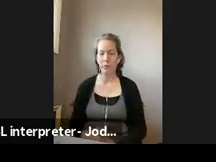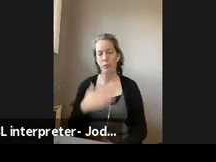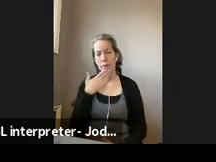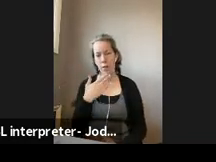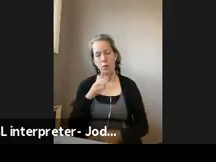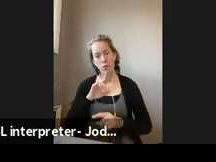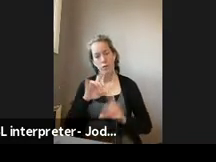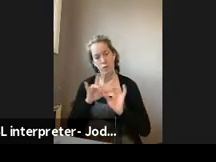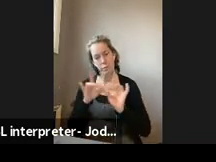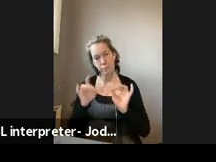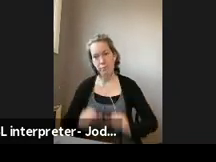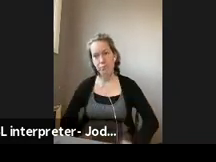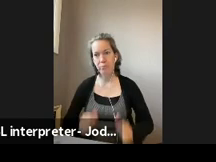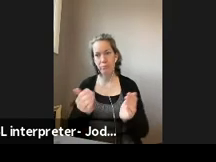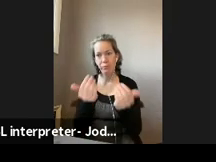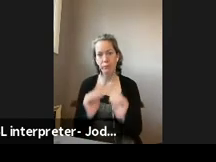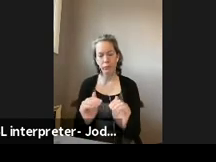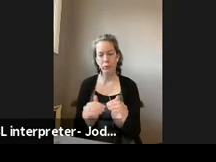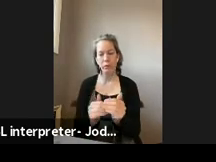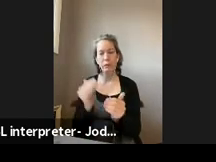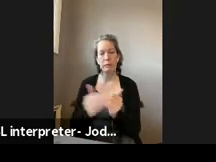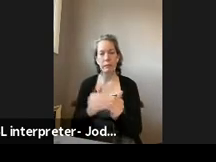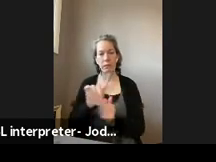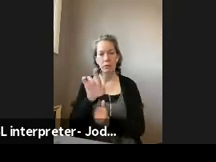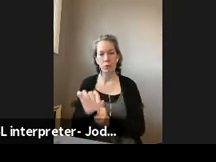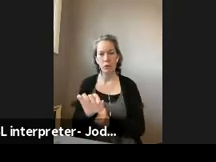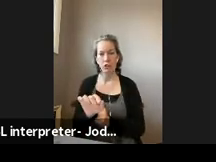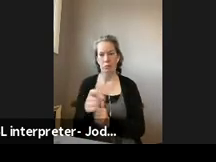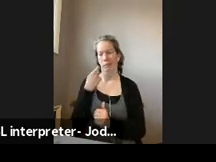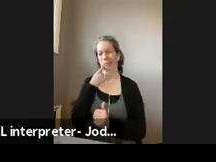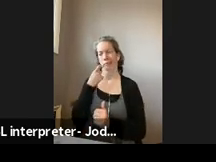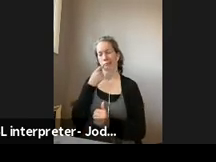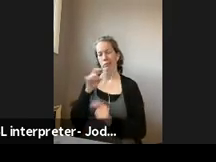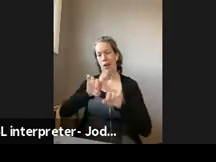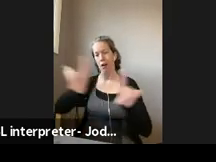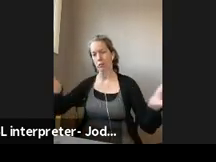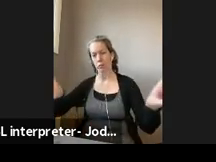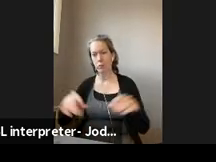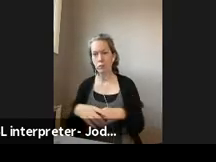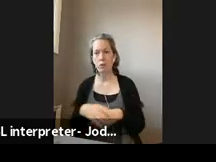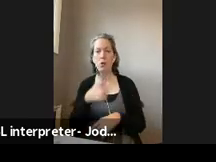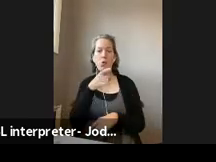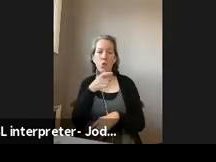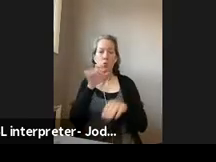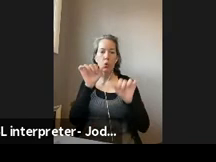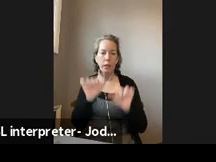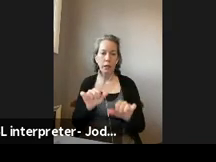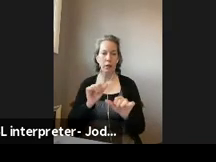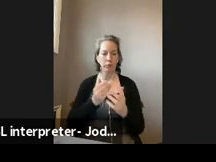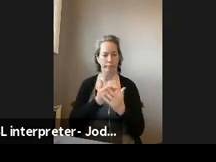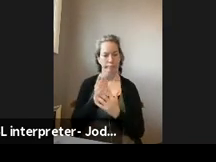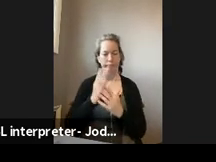So I guess the next question would be what I had asked earlier, which is who can experience sexual harassment?